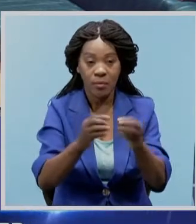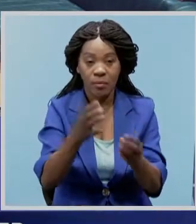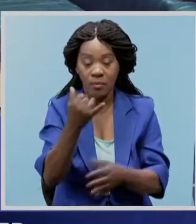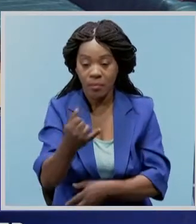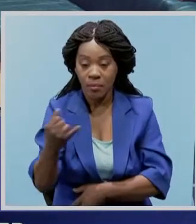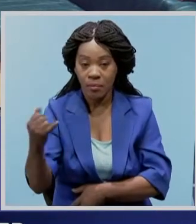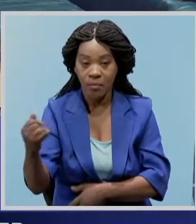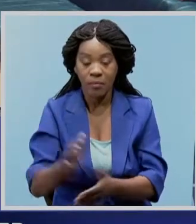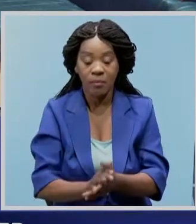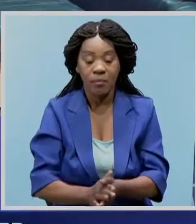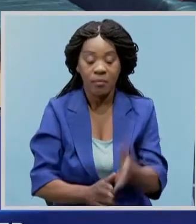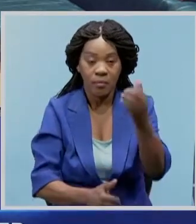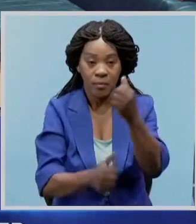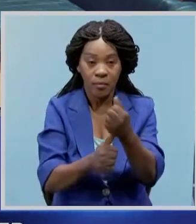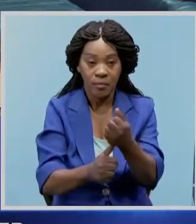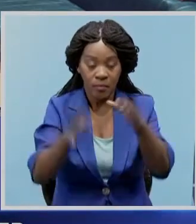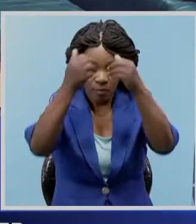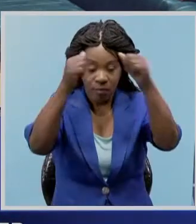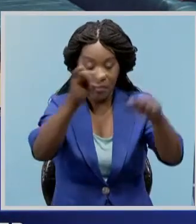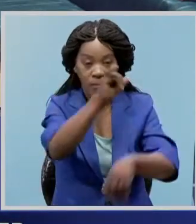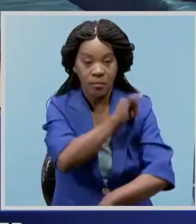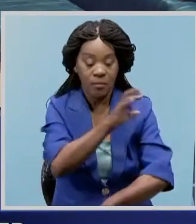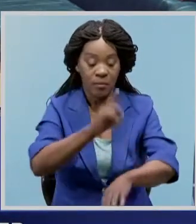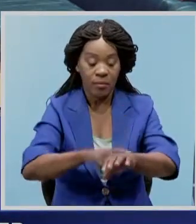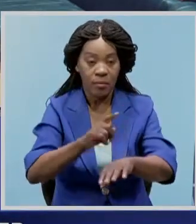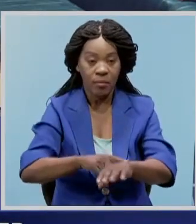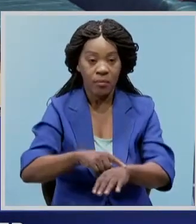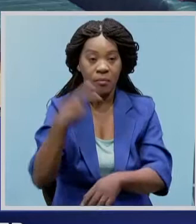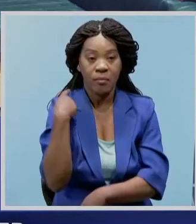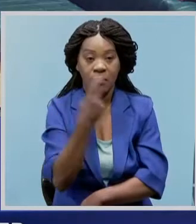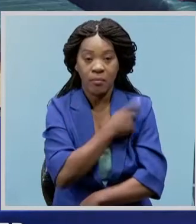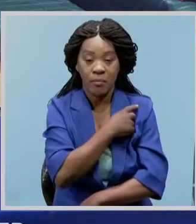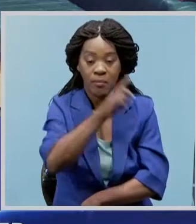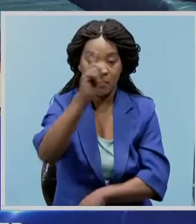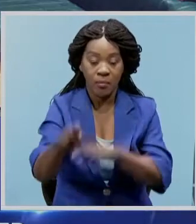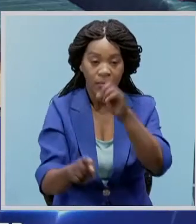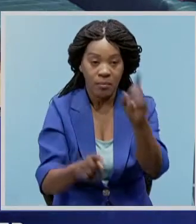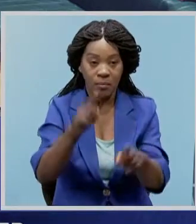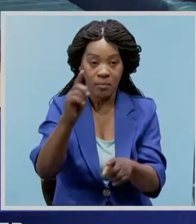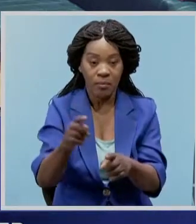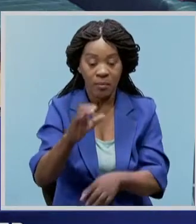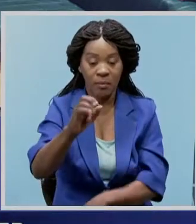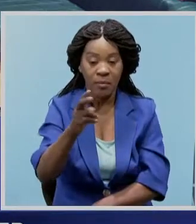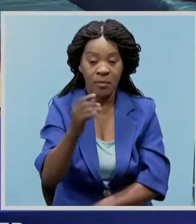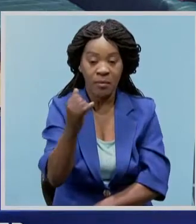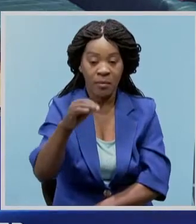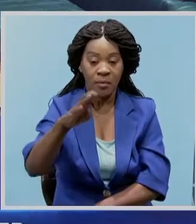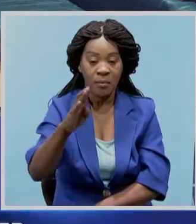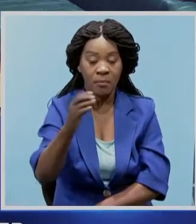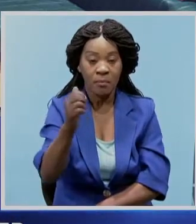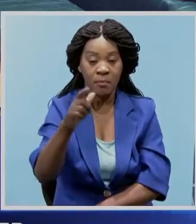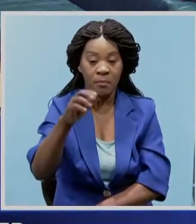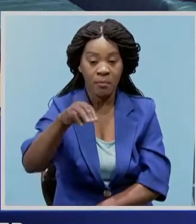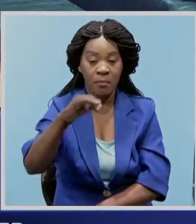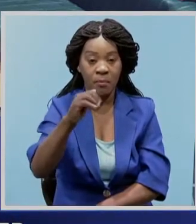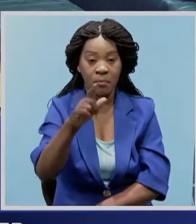during the Vice President's question time in Parliament in response to a question by Chimbamilonga Member of Parliament Hastings Chansa,